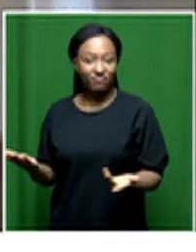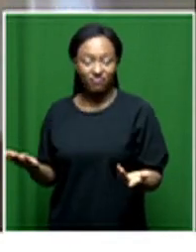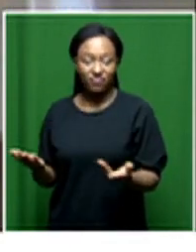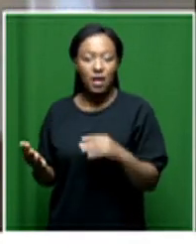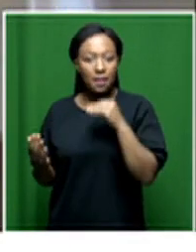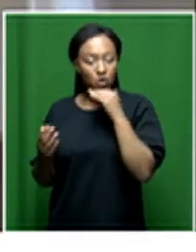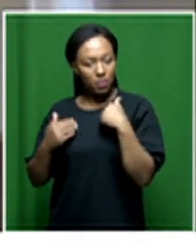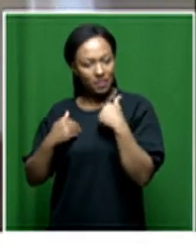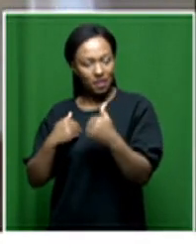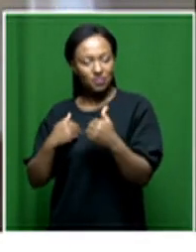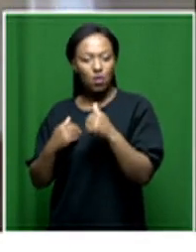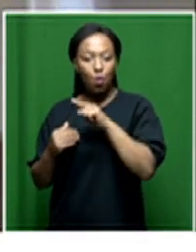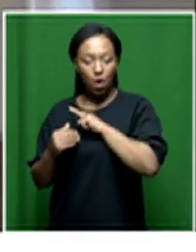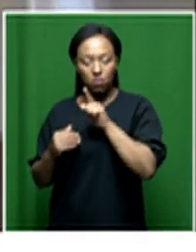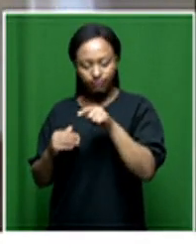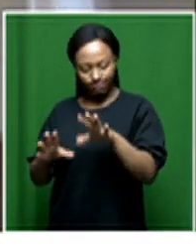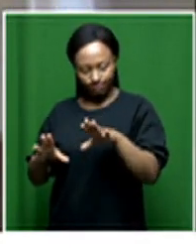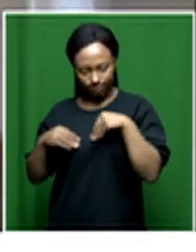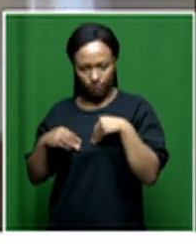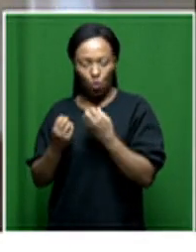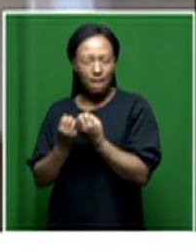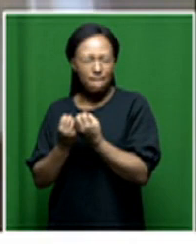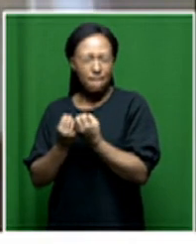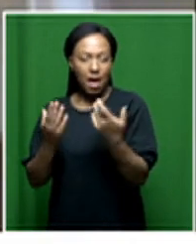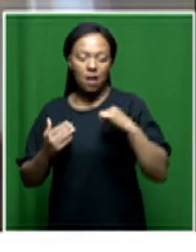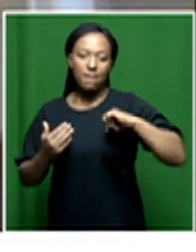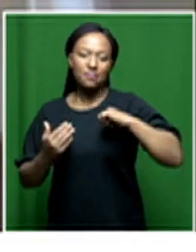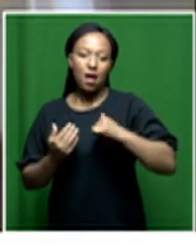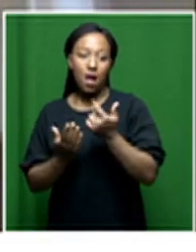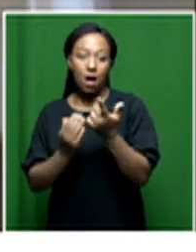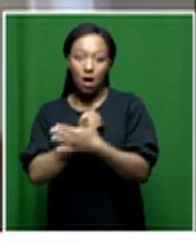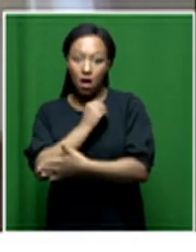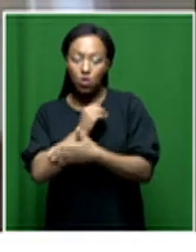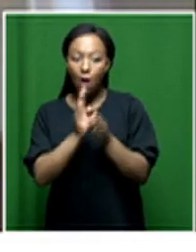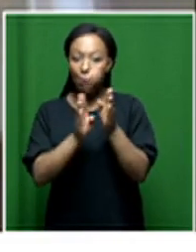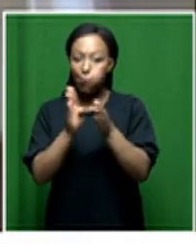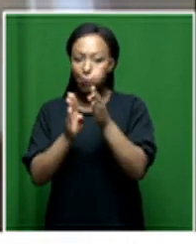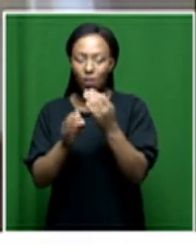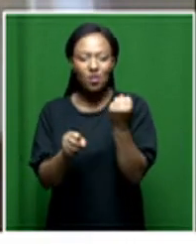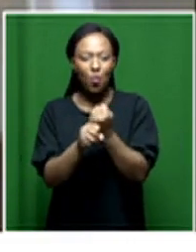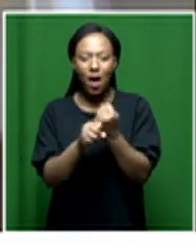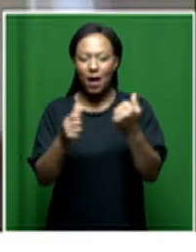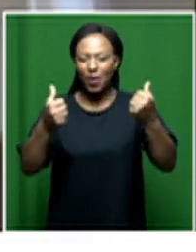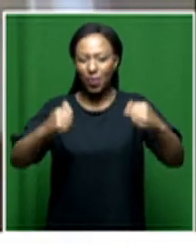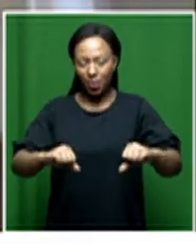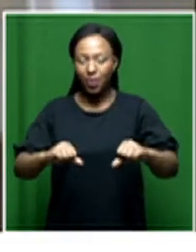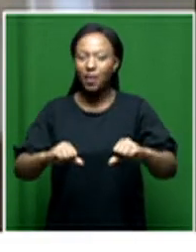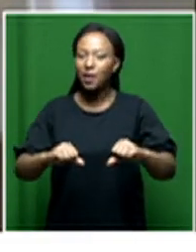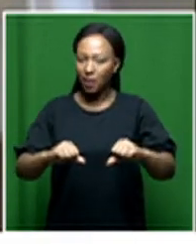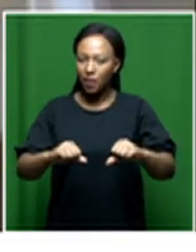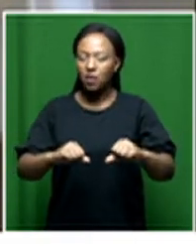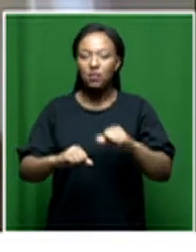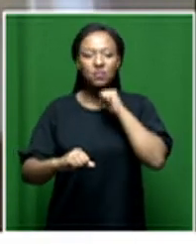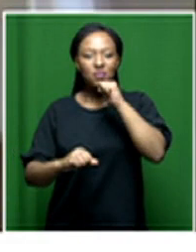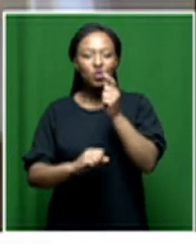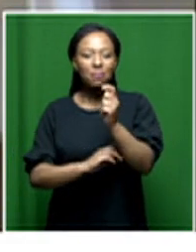have to start. We need to recognize that we have too many municipalities in the country that are dysfunctional, whether it's in